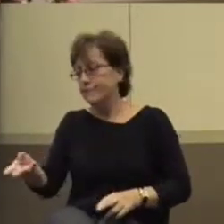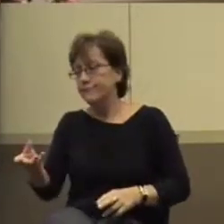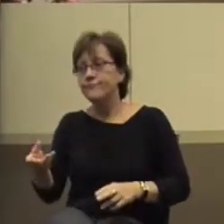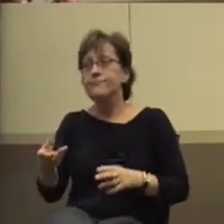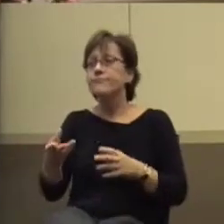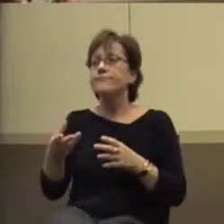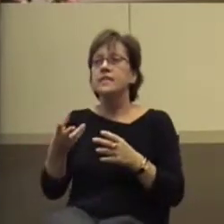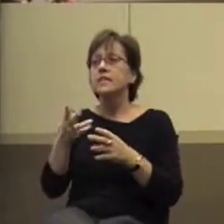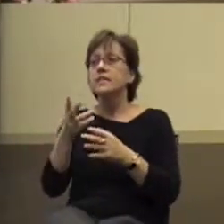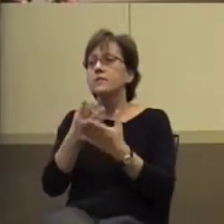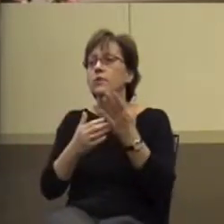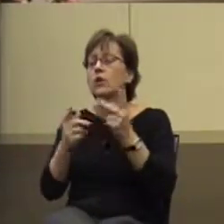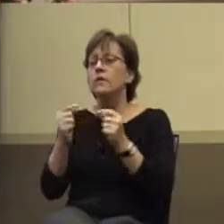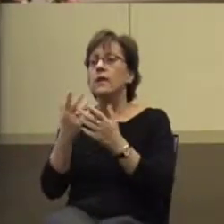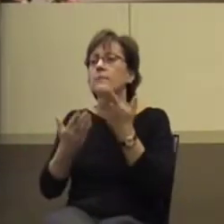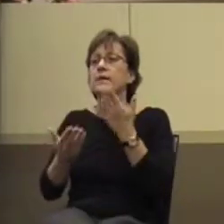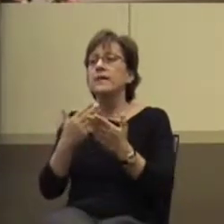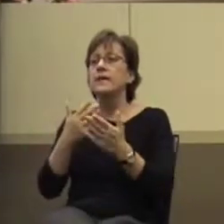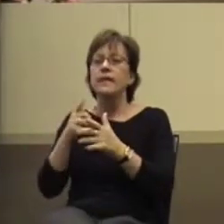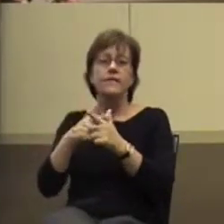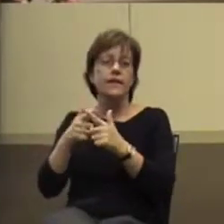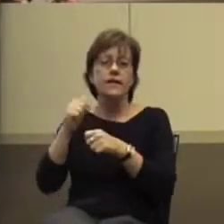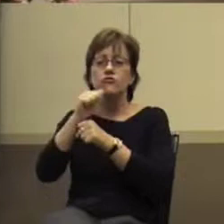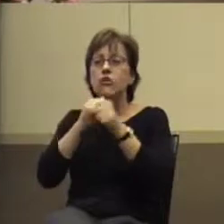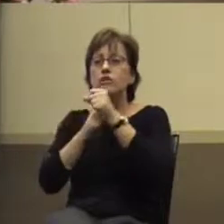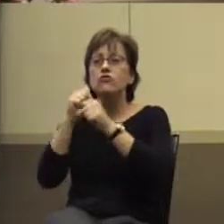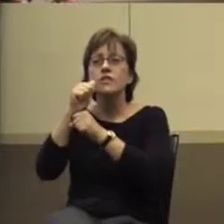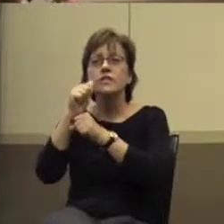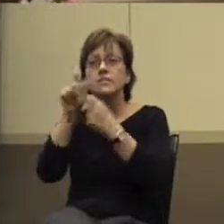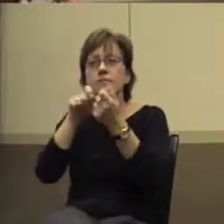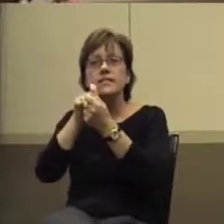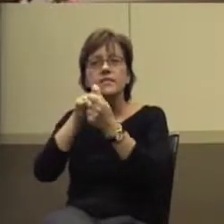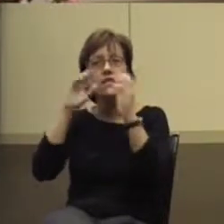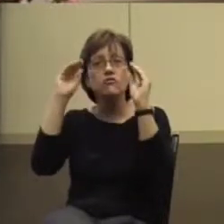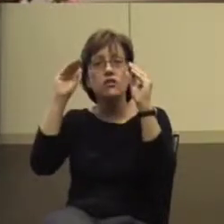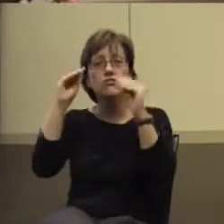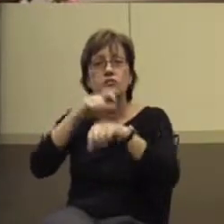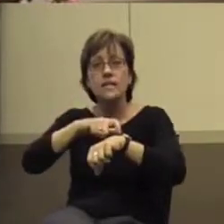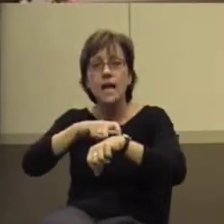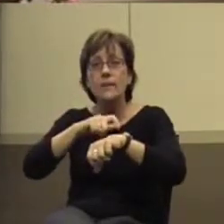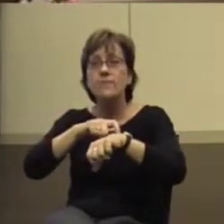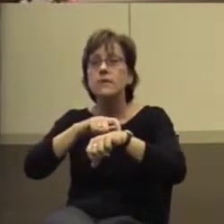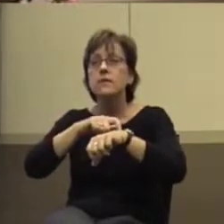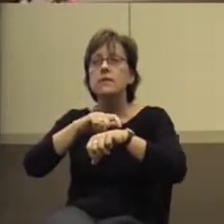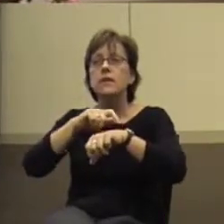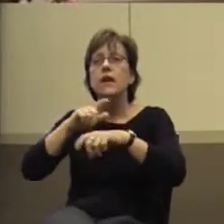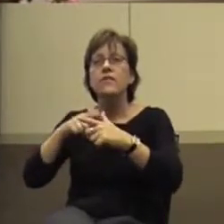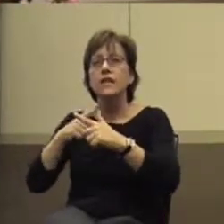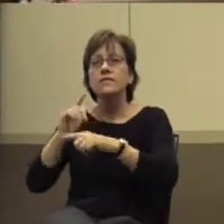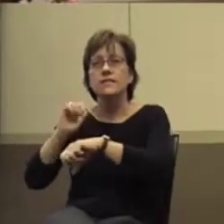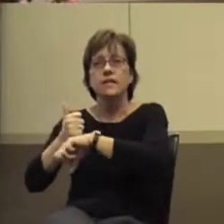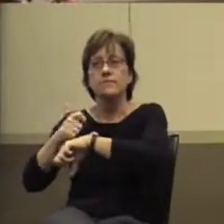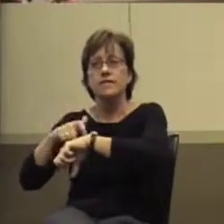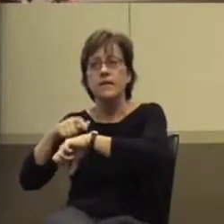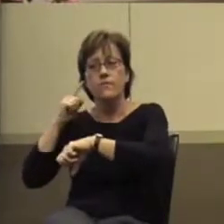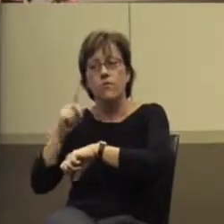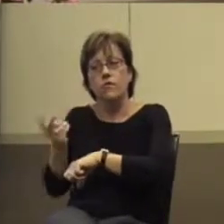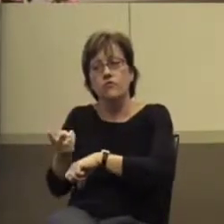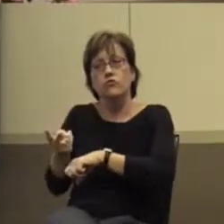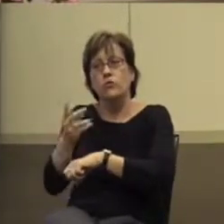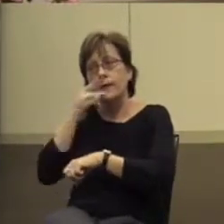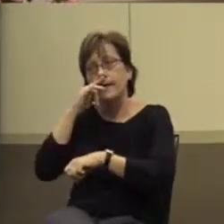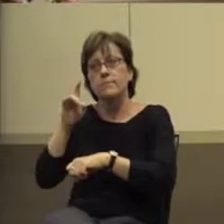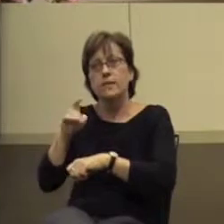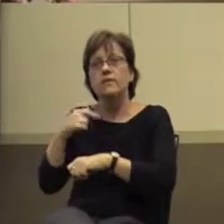part of the, and then maybe structuring those specific instructional time, that separate times for those 2 kids, to where there's going to have to be